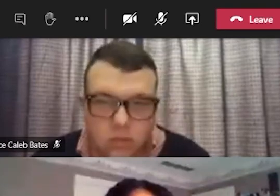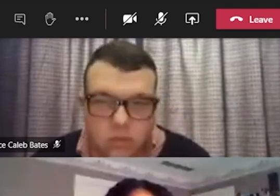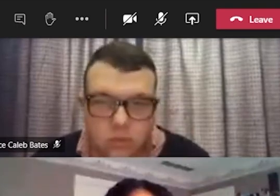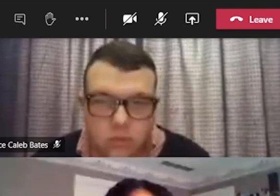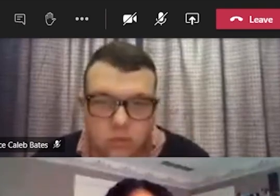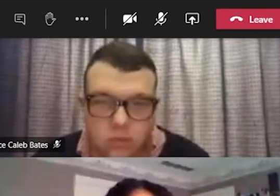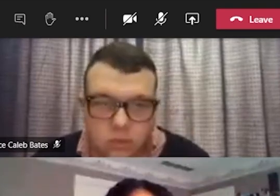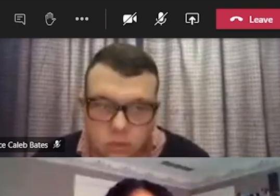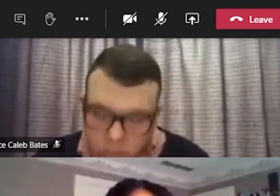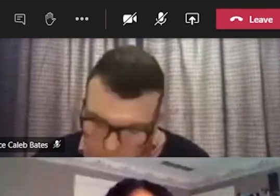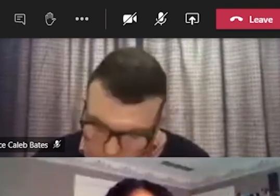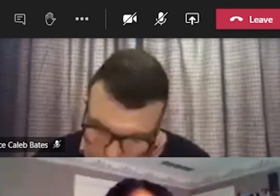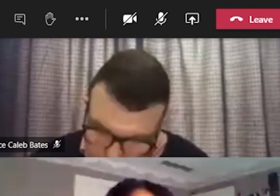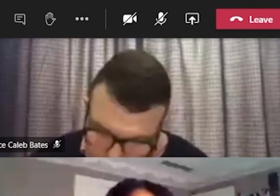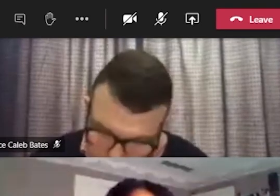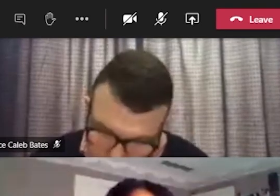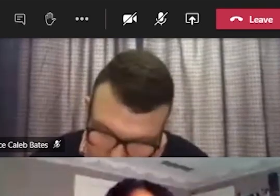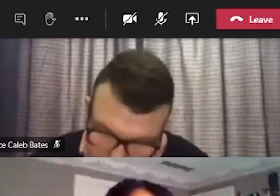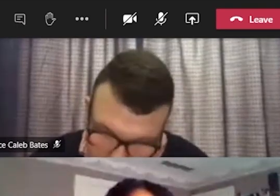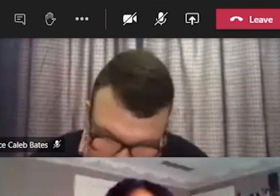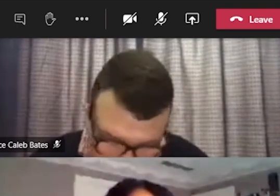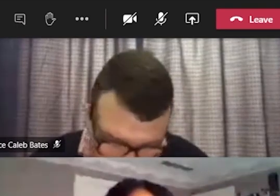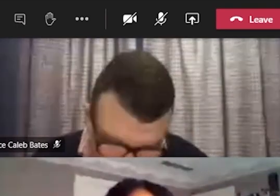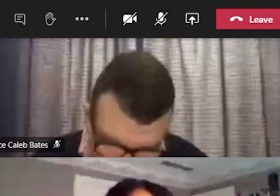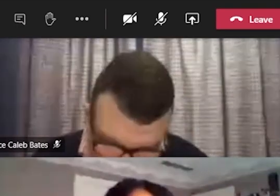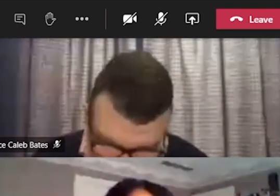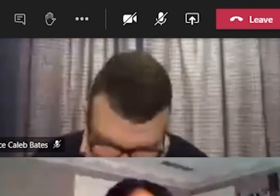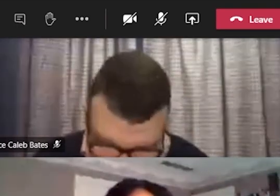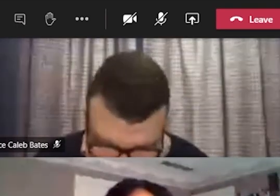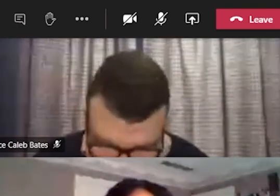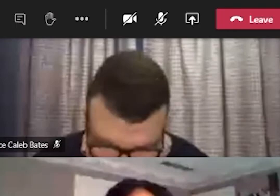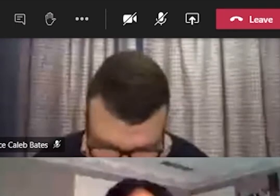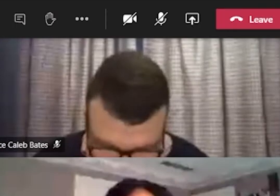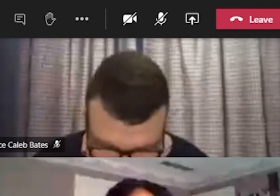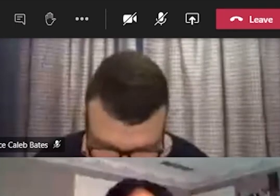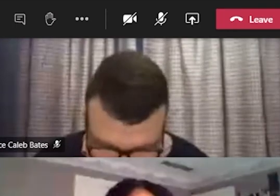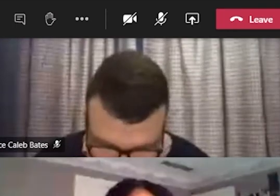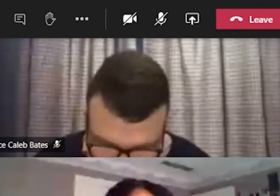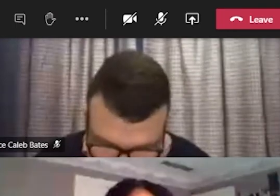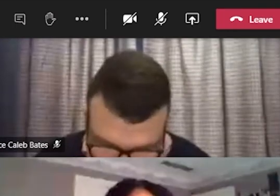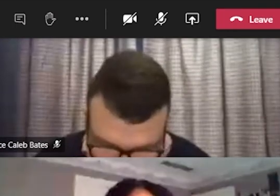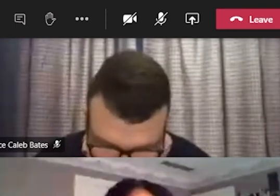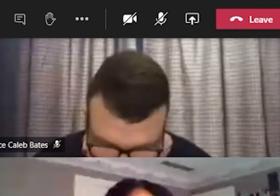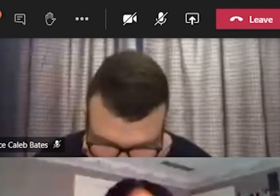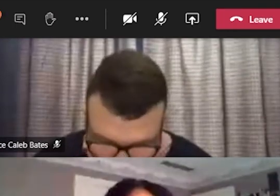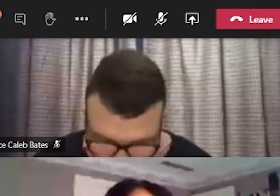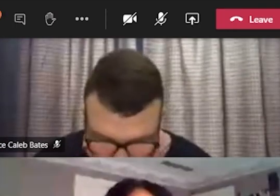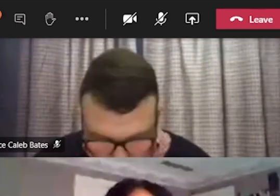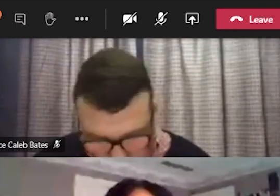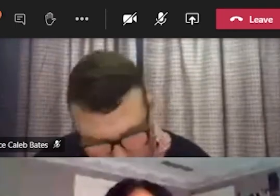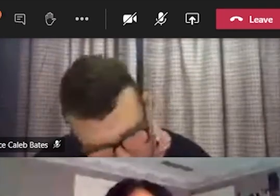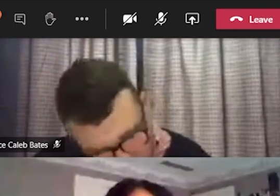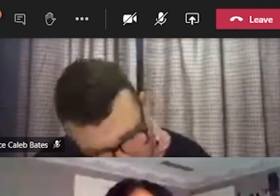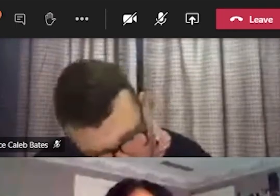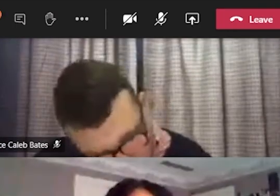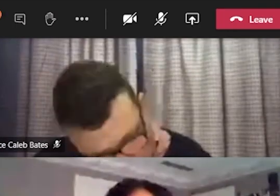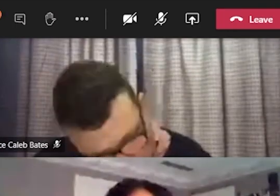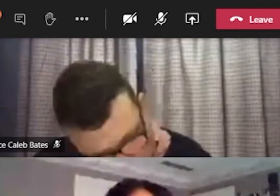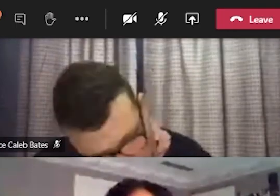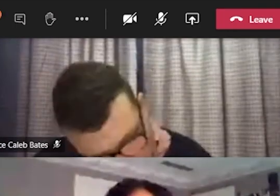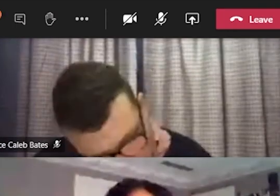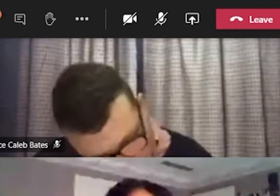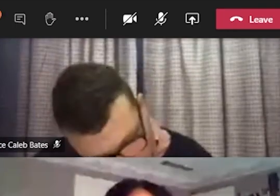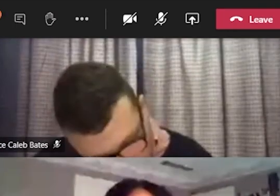of currently, we'd love to hear that. So maybe I'll put that in the exit form, and you can check. This is certainly something that